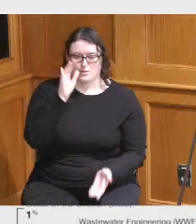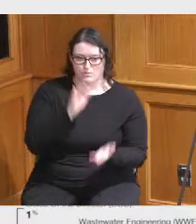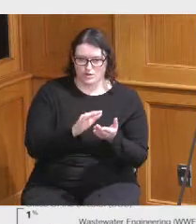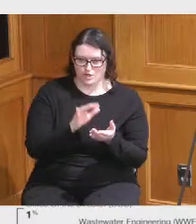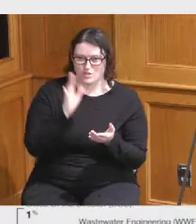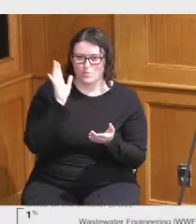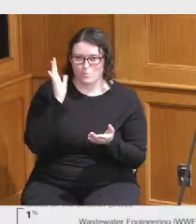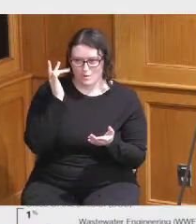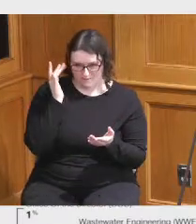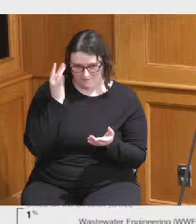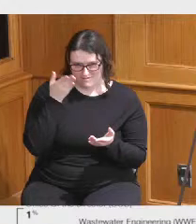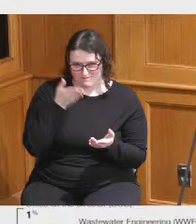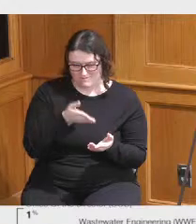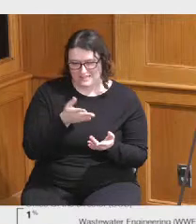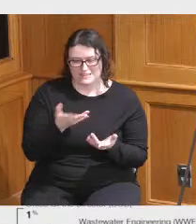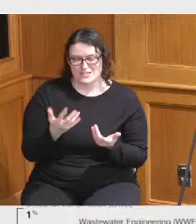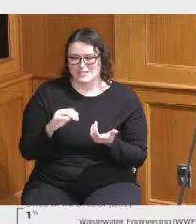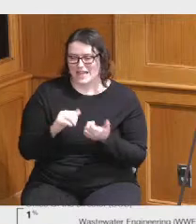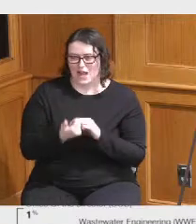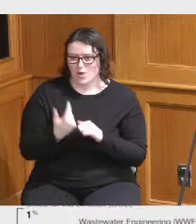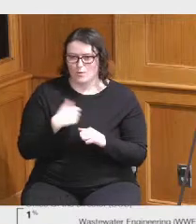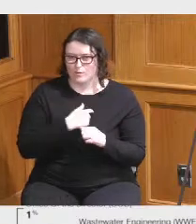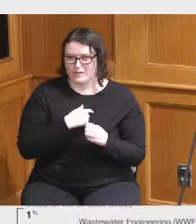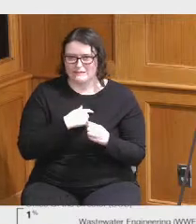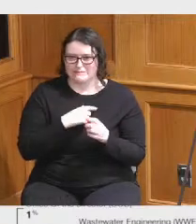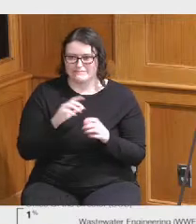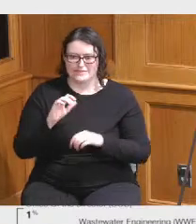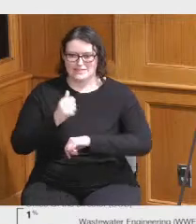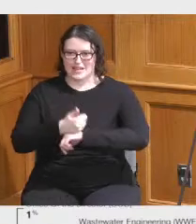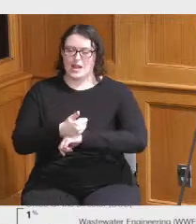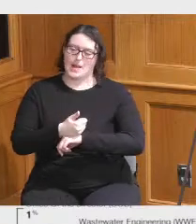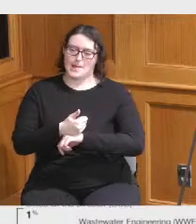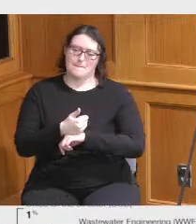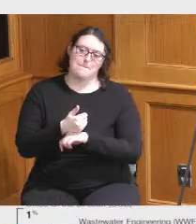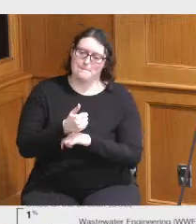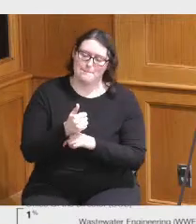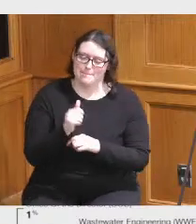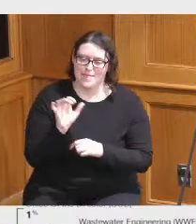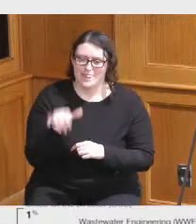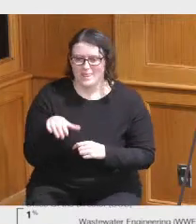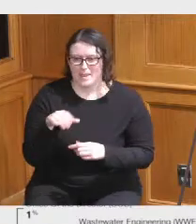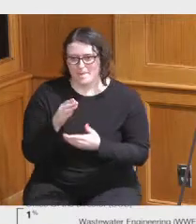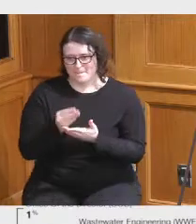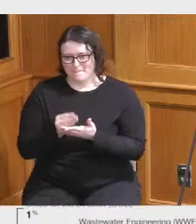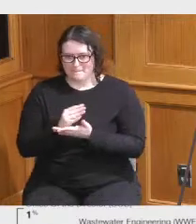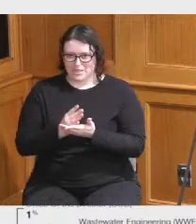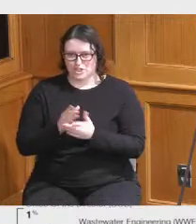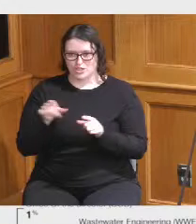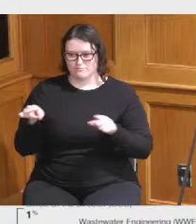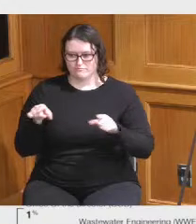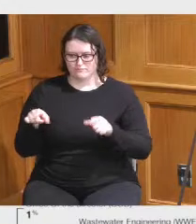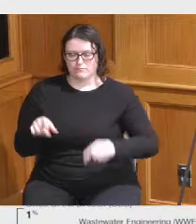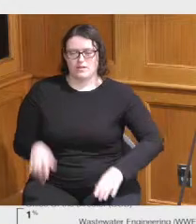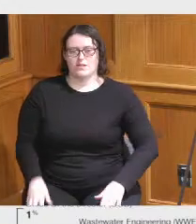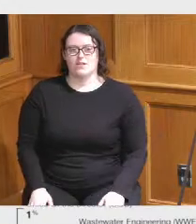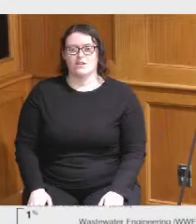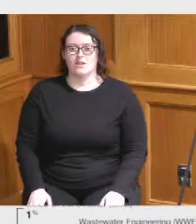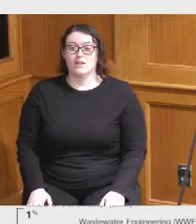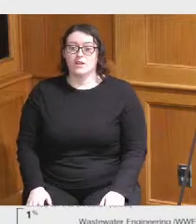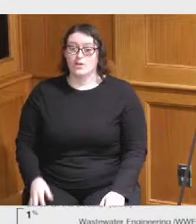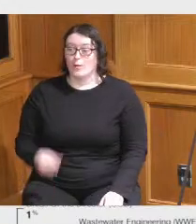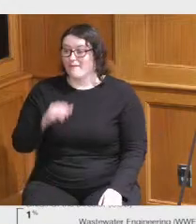that's just because of the way that's accounted for in an allowance in the capital budget. The